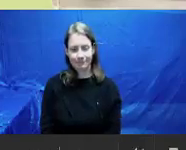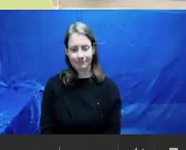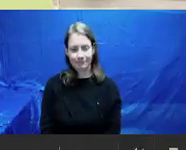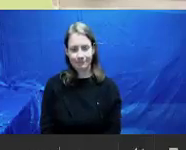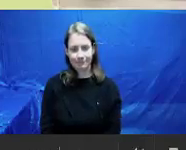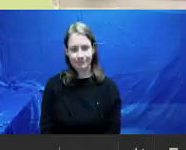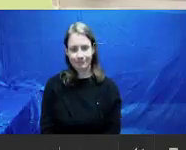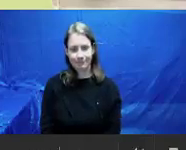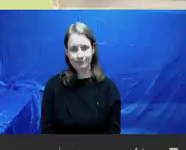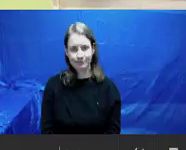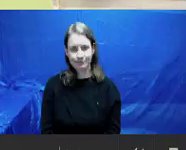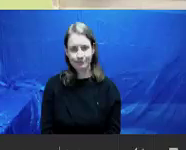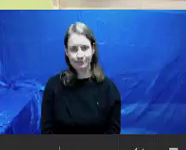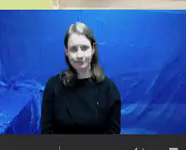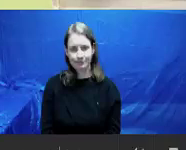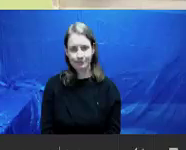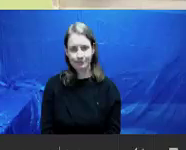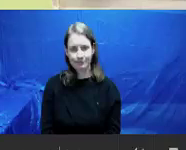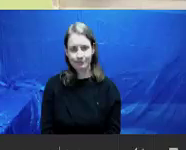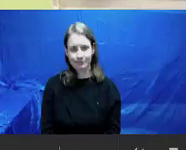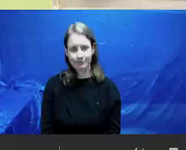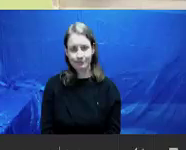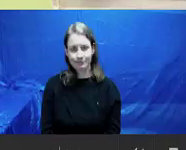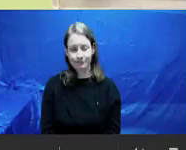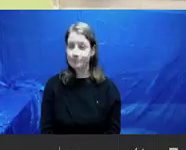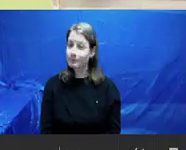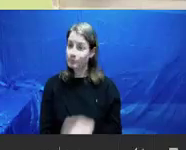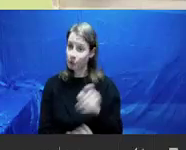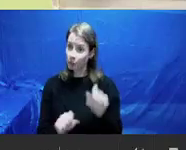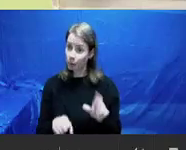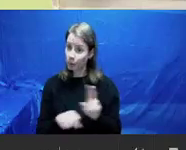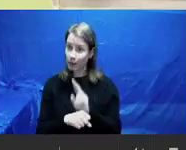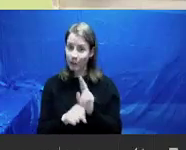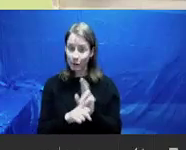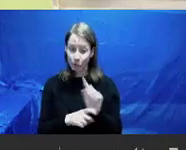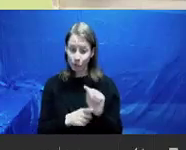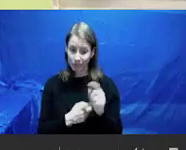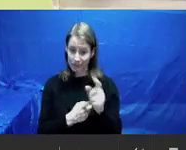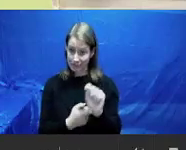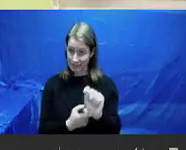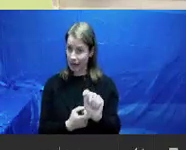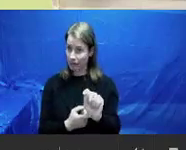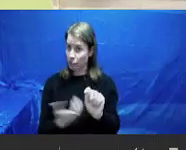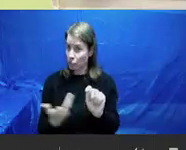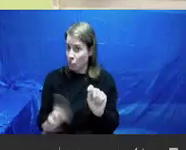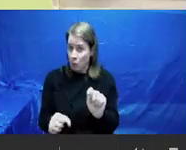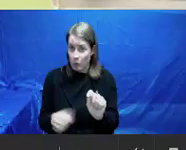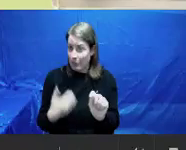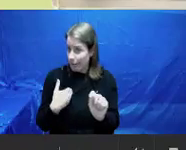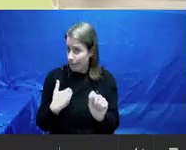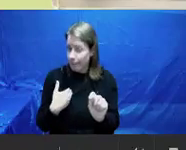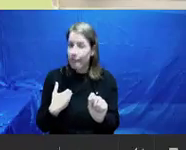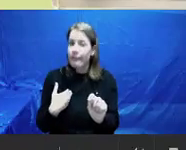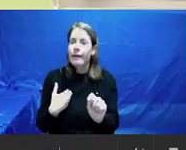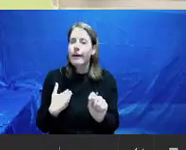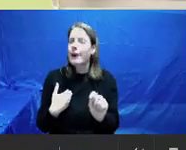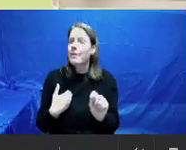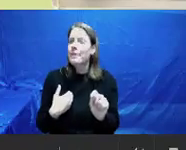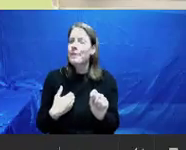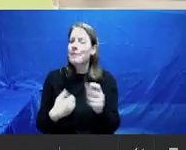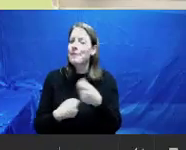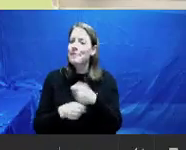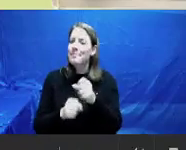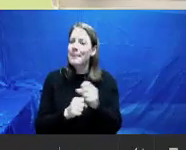more complex through comparison? Conversely, how could you make it more accessible? These are some